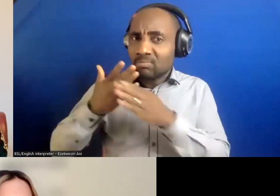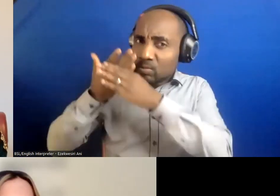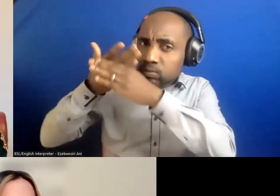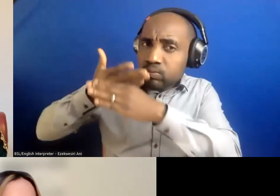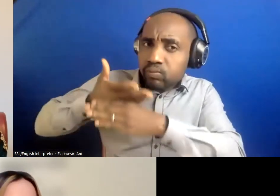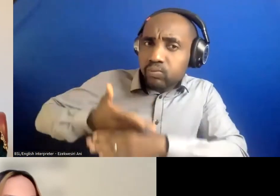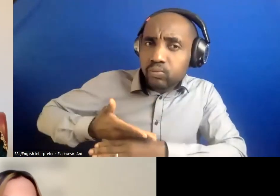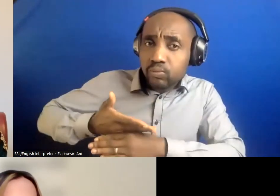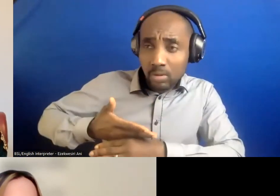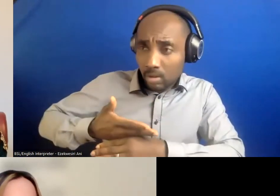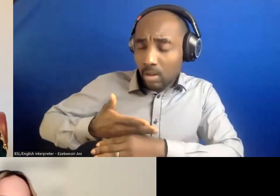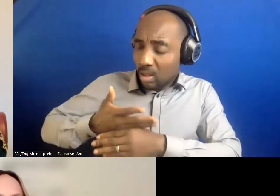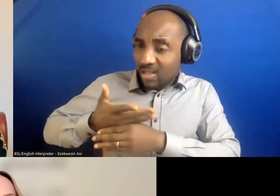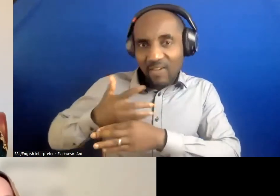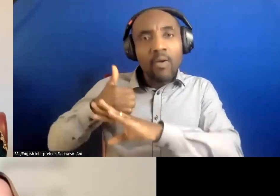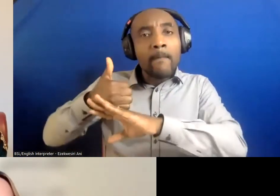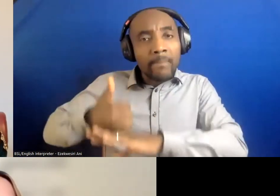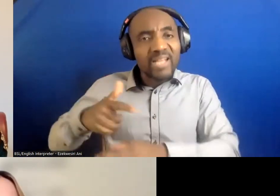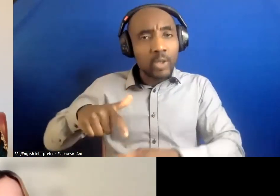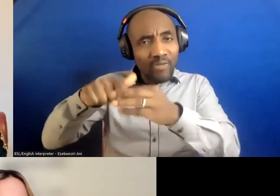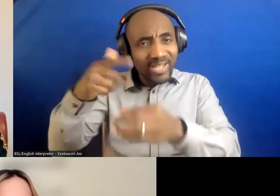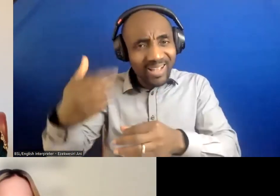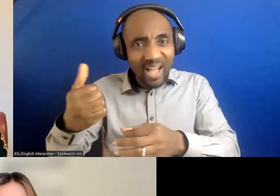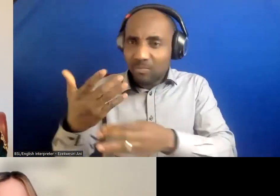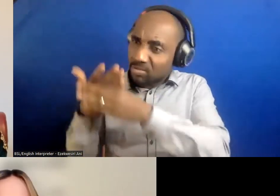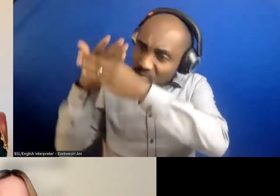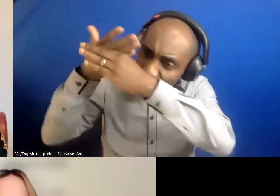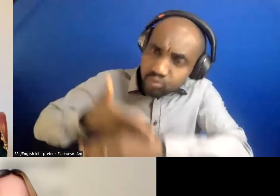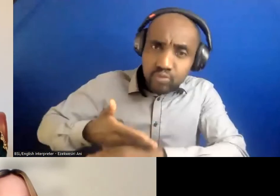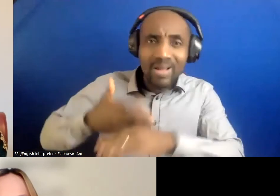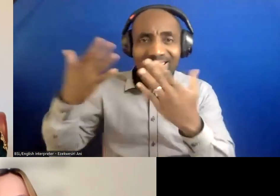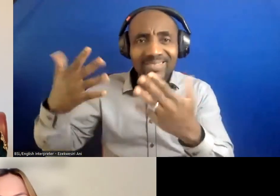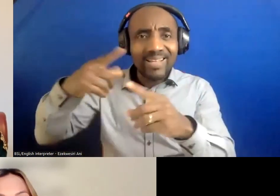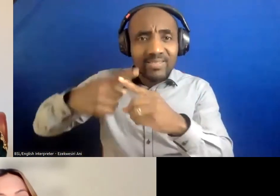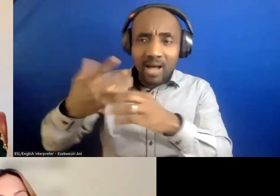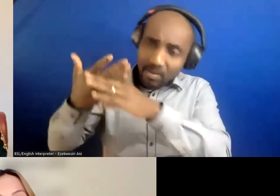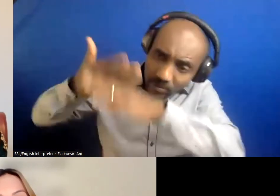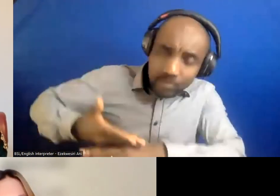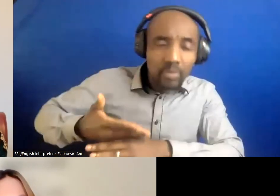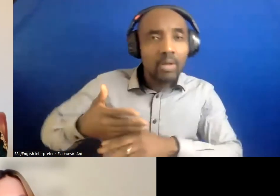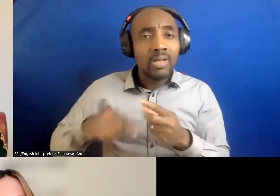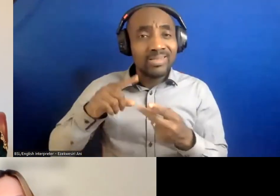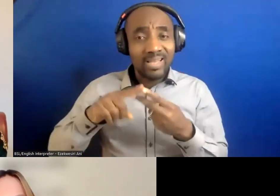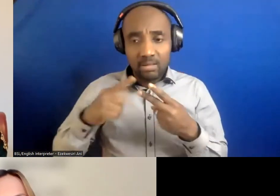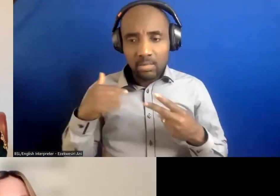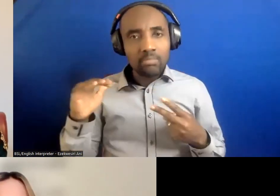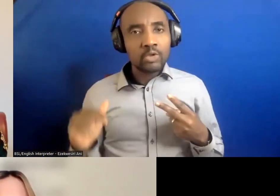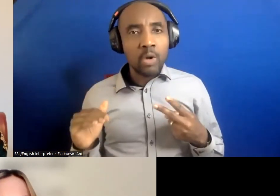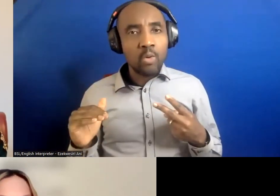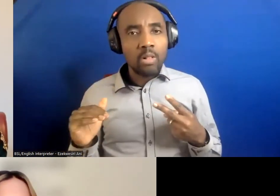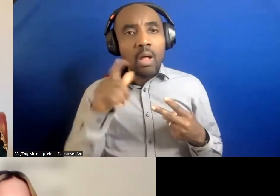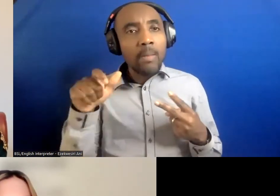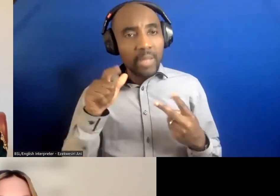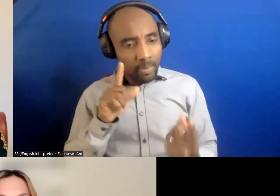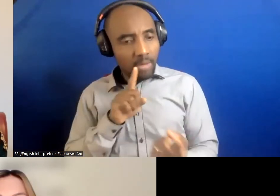though you have the baseline qualifications to do the job. Then you've also got the fact that I'm very small in stature. So people that have met me